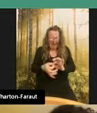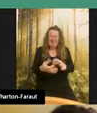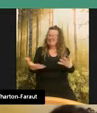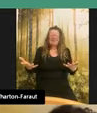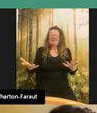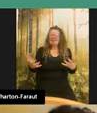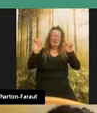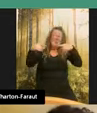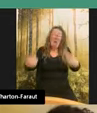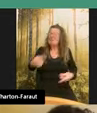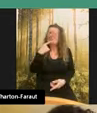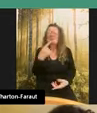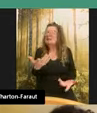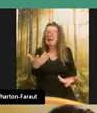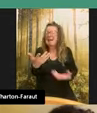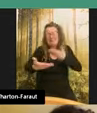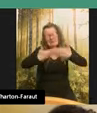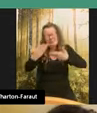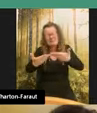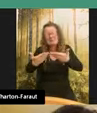three figures are here in the center of the screen.